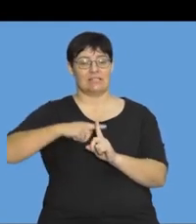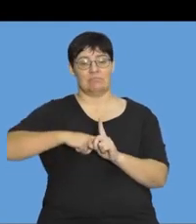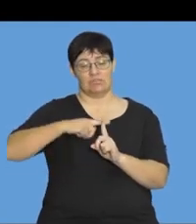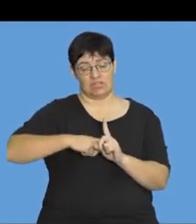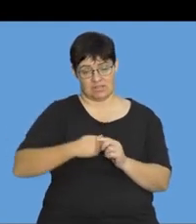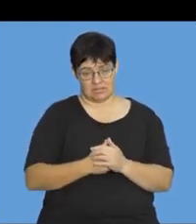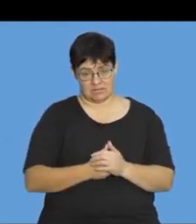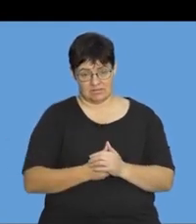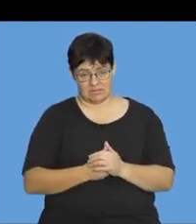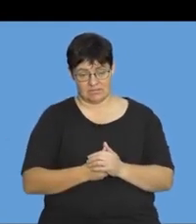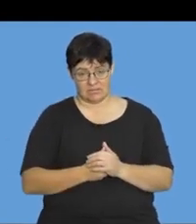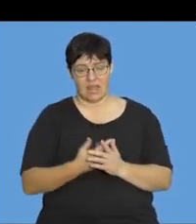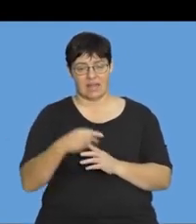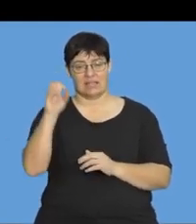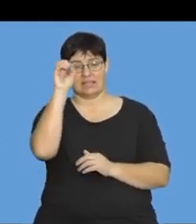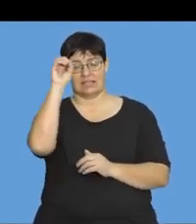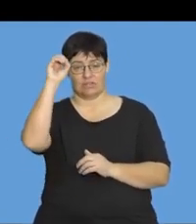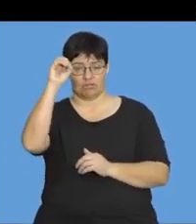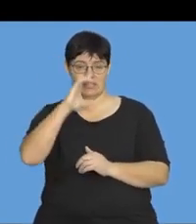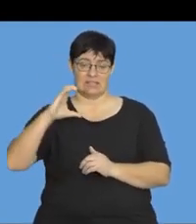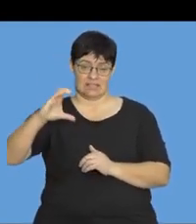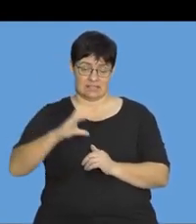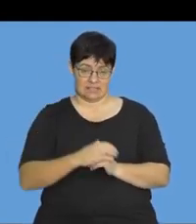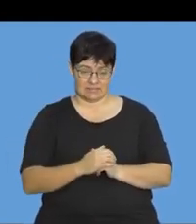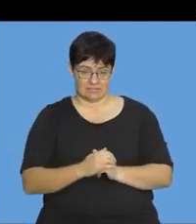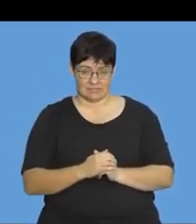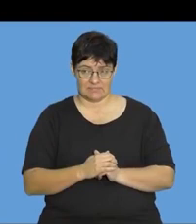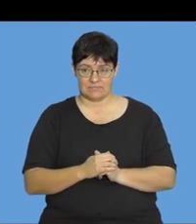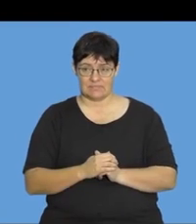temperature and degrees Celsius.